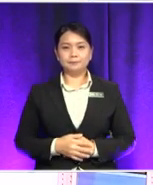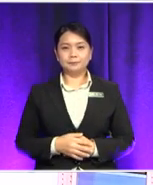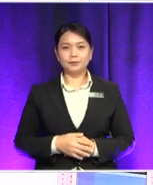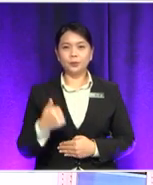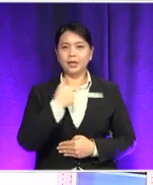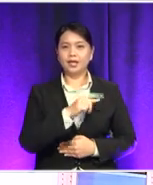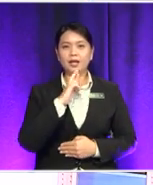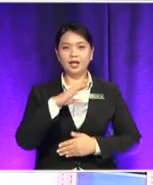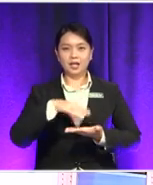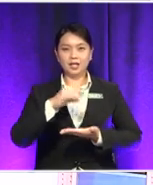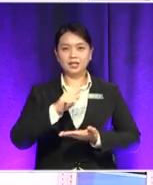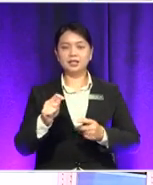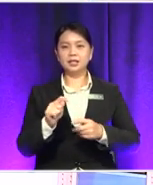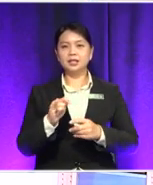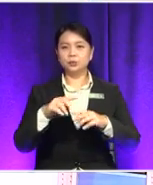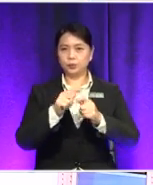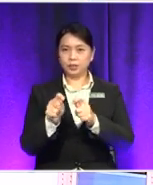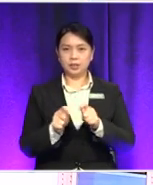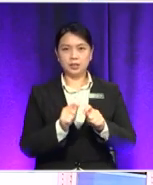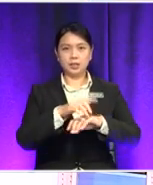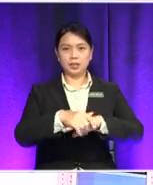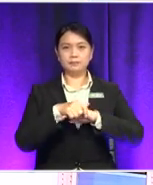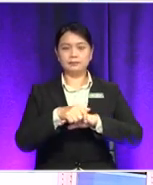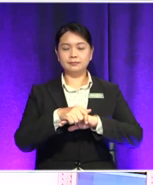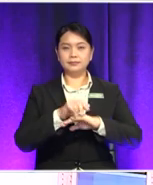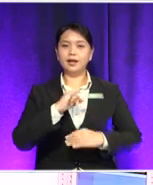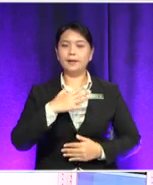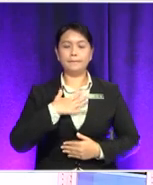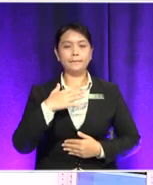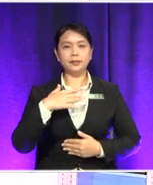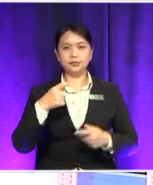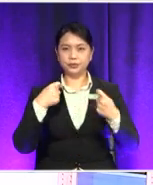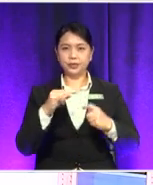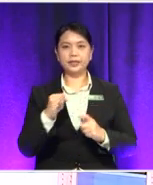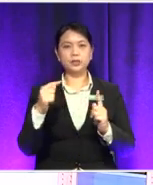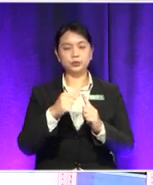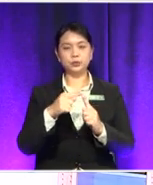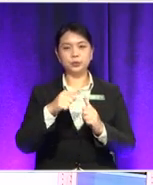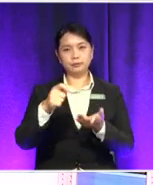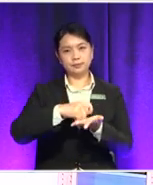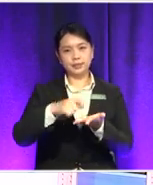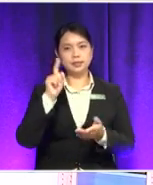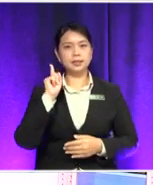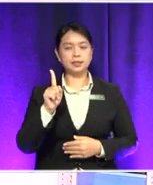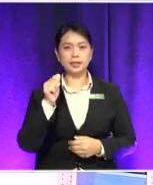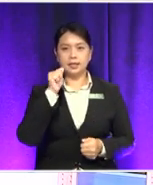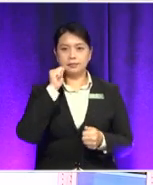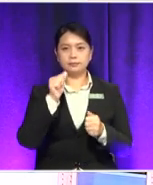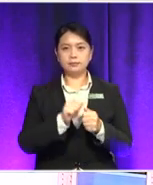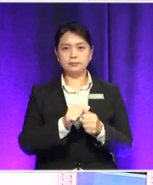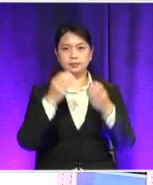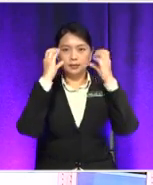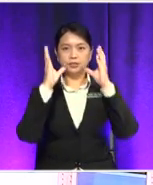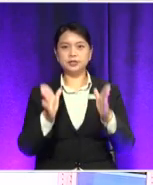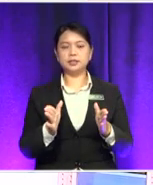are learning together English. And I was just writing a letter because today our teacher Hidayah, she's teaching us how to write